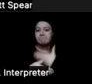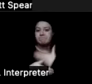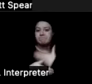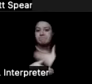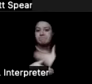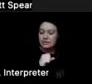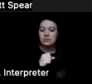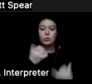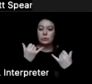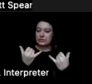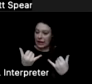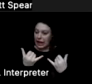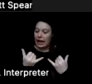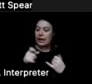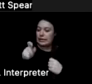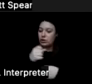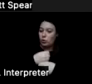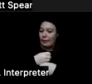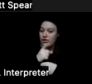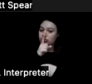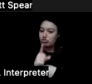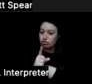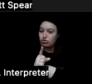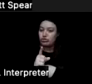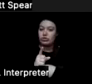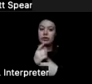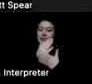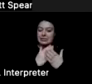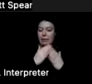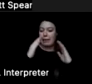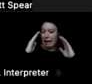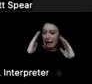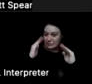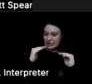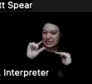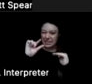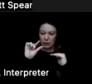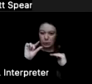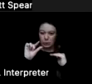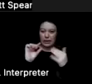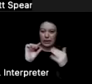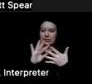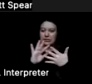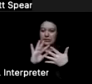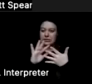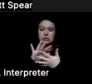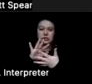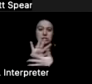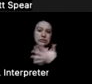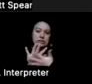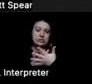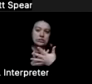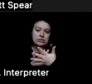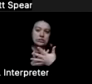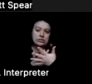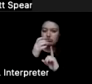sure that these kind of hidden expectations and the hidden culture in research is really made quite obvious, and